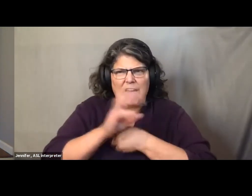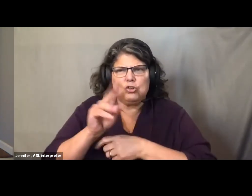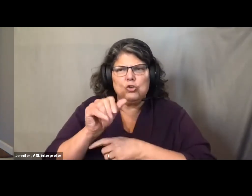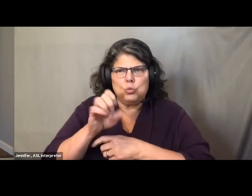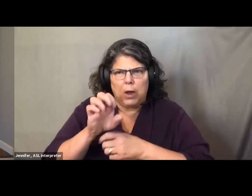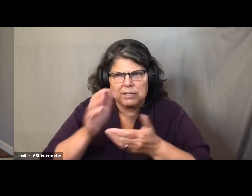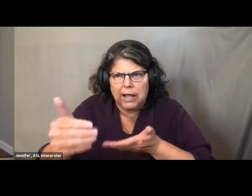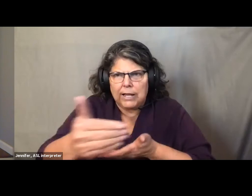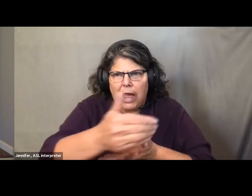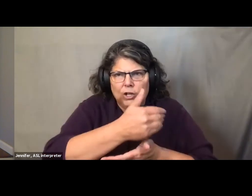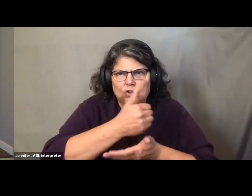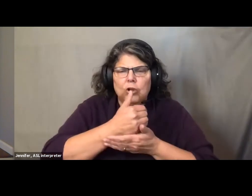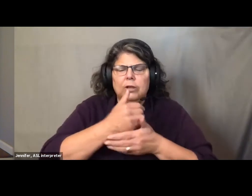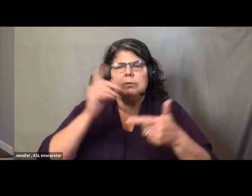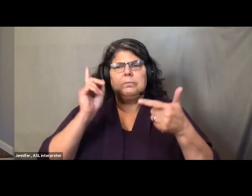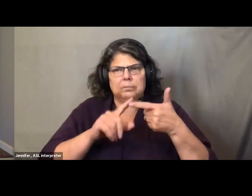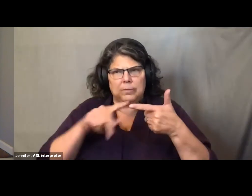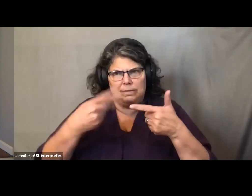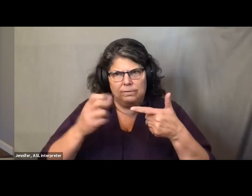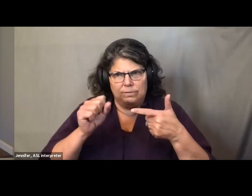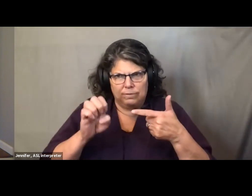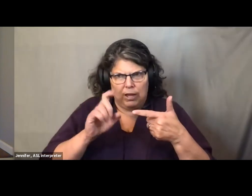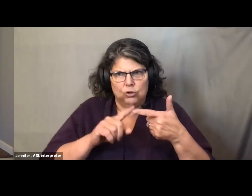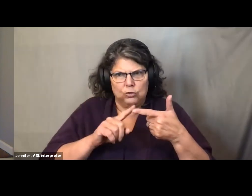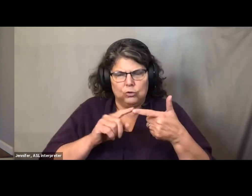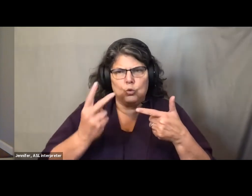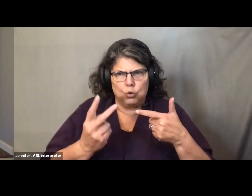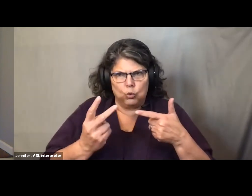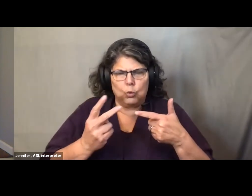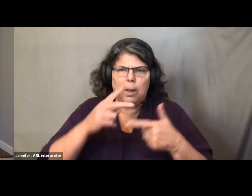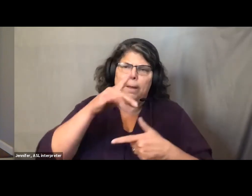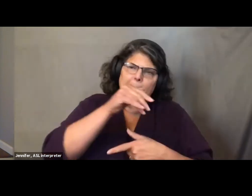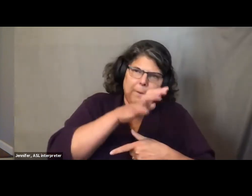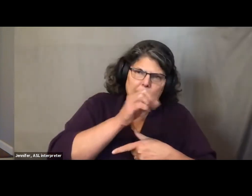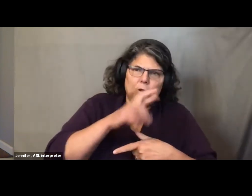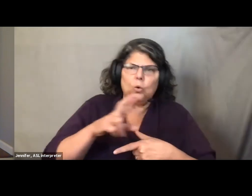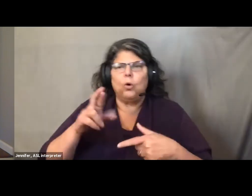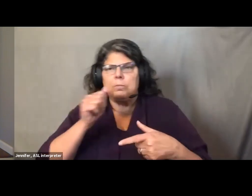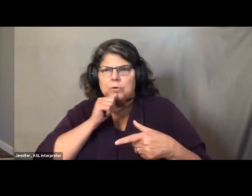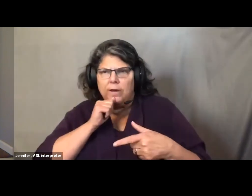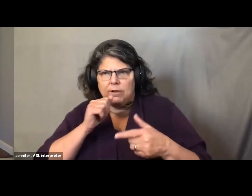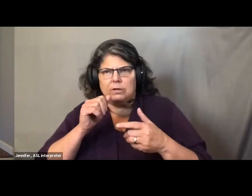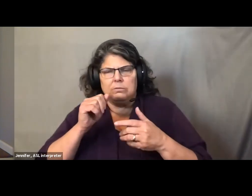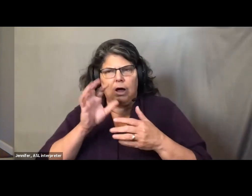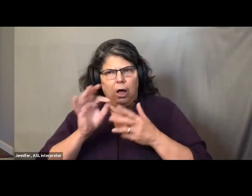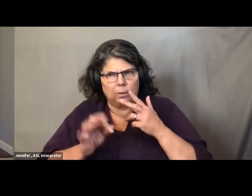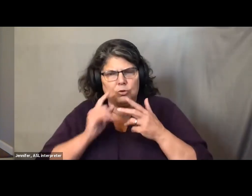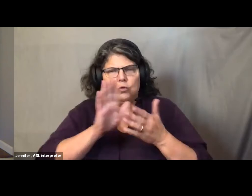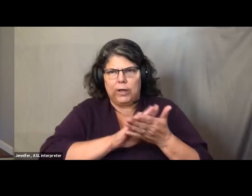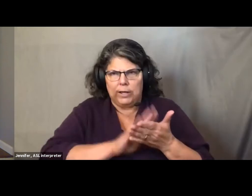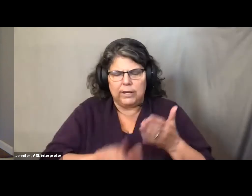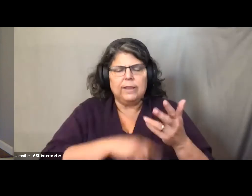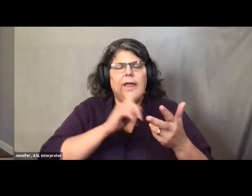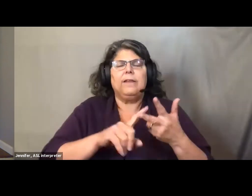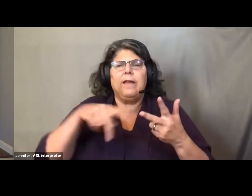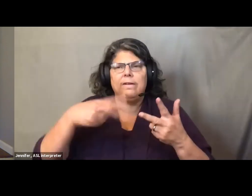is either the private or the public option to remove the debris. And then phase 3 is the rebuild.